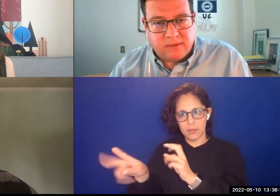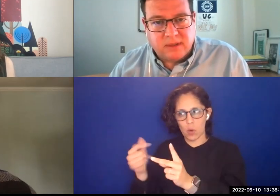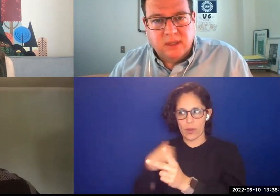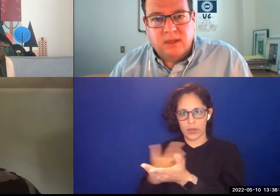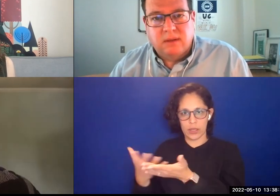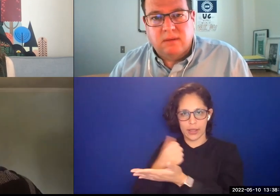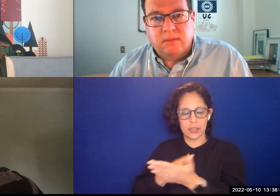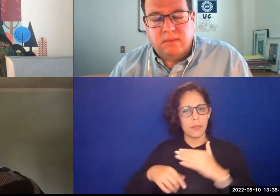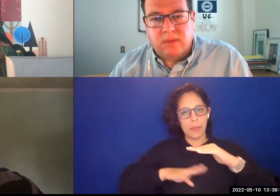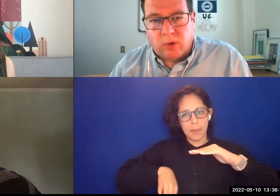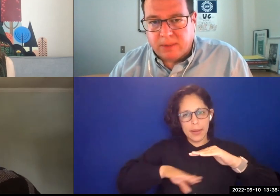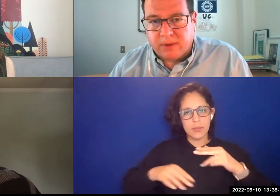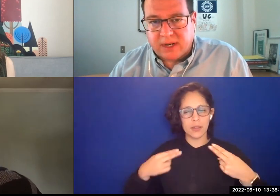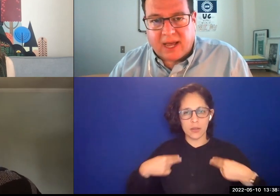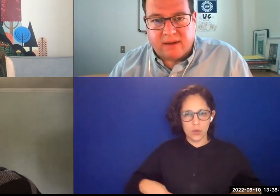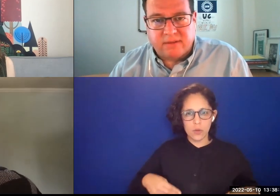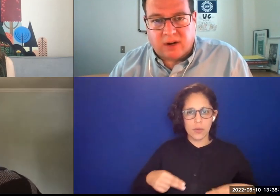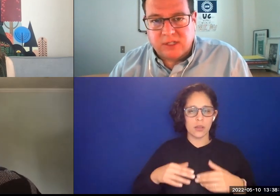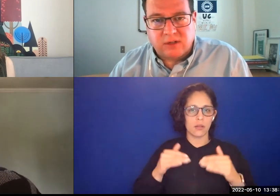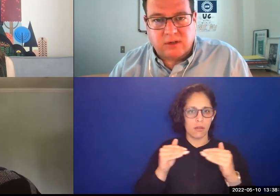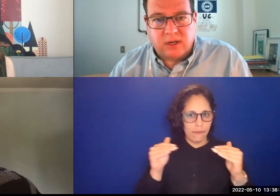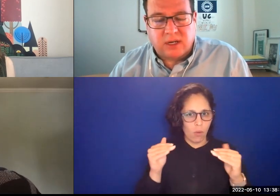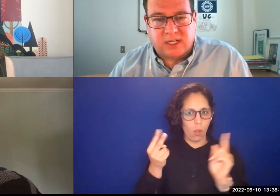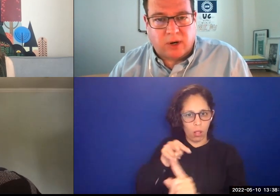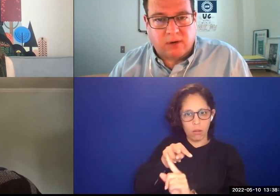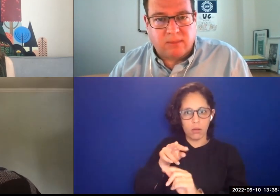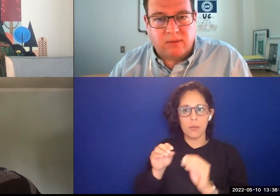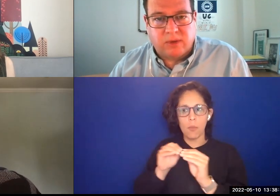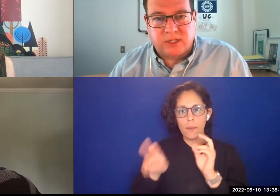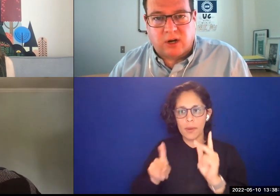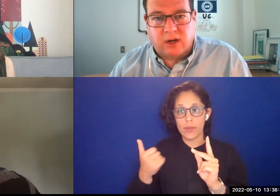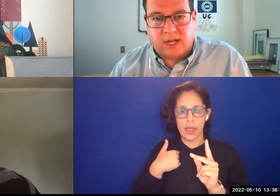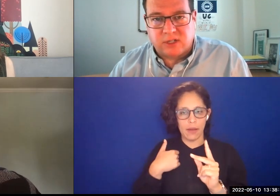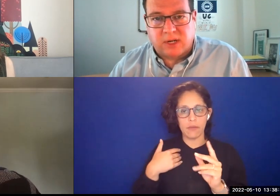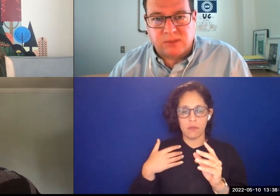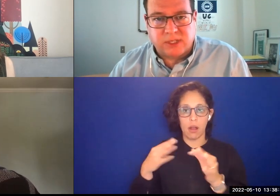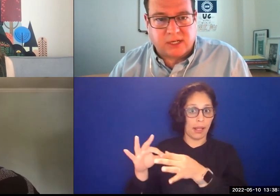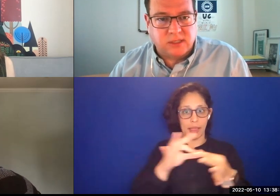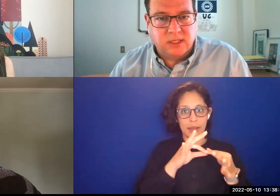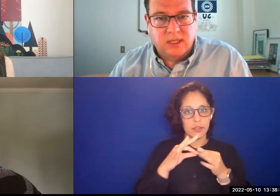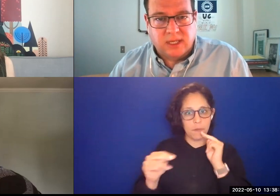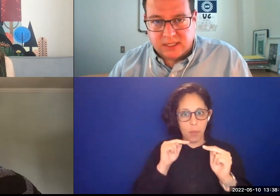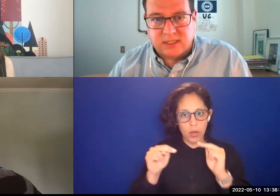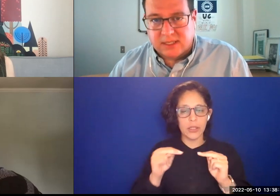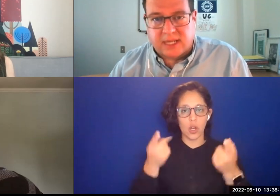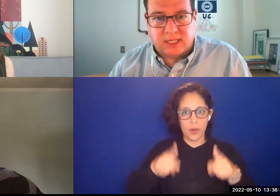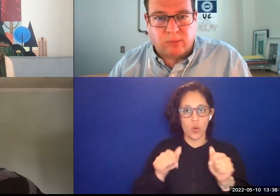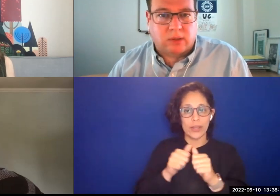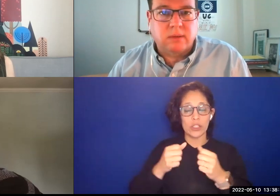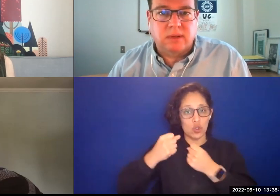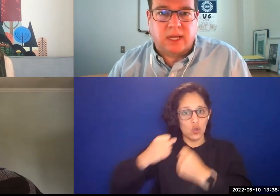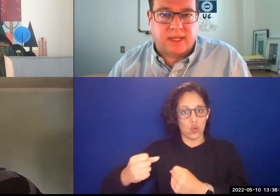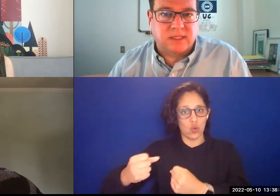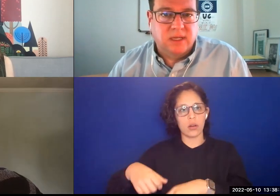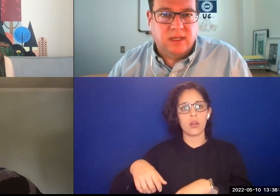human level, the more people that have coverage under a collective bargaining agreement with strong non-discrimination protections is intensely